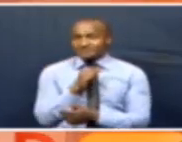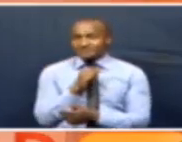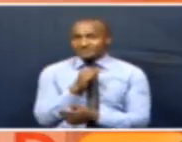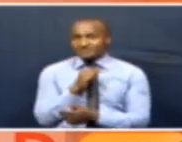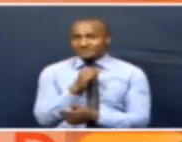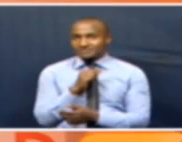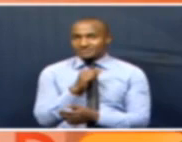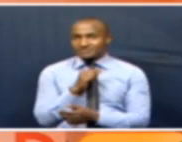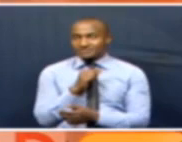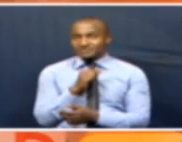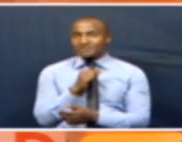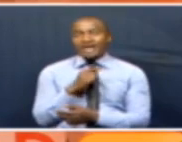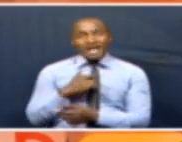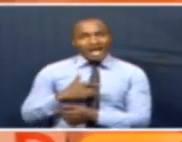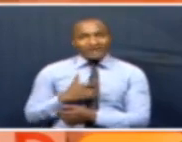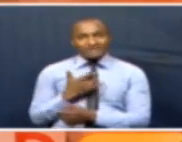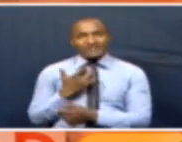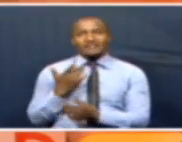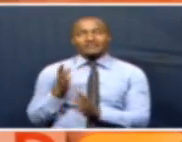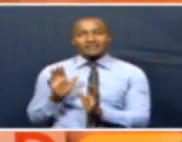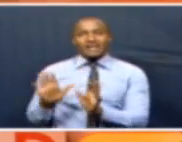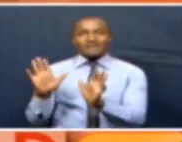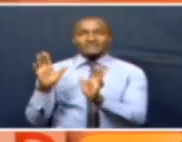spiritually I feel that I'm alone,